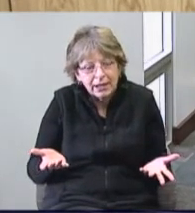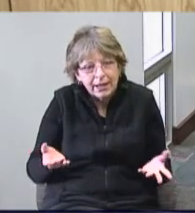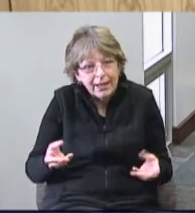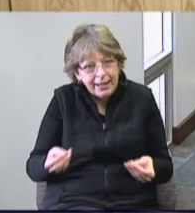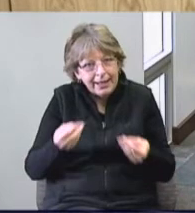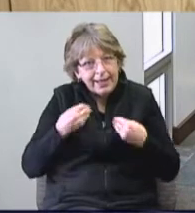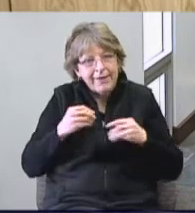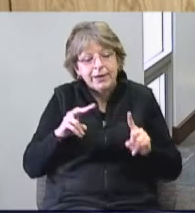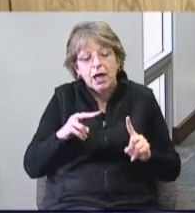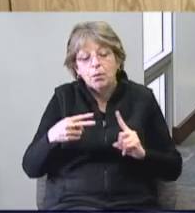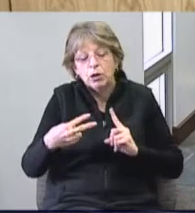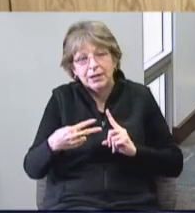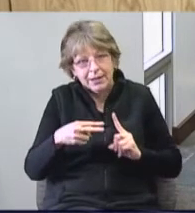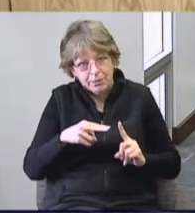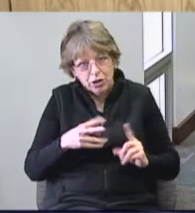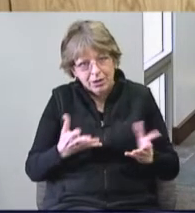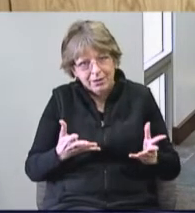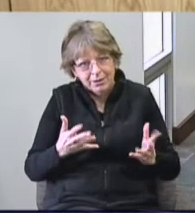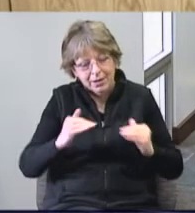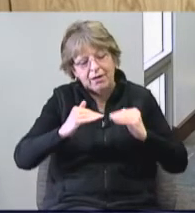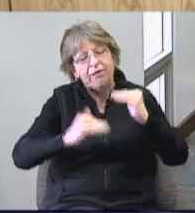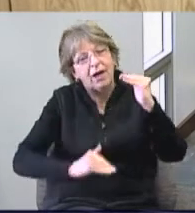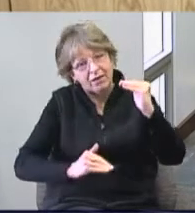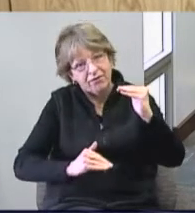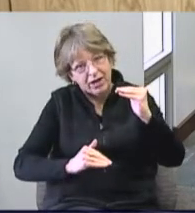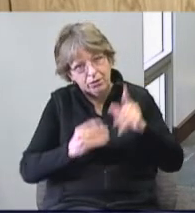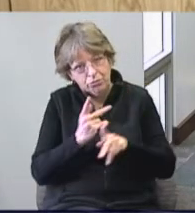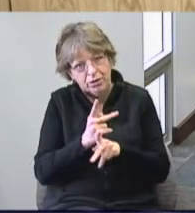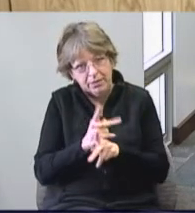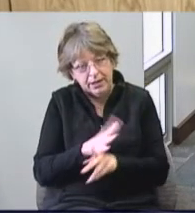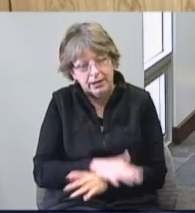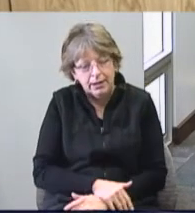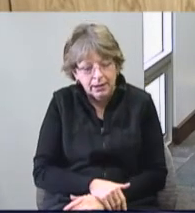of inconsistent or disparate treatment.